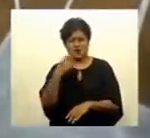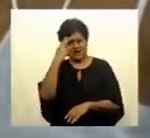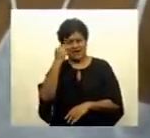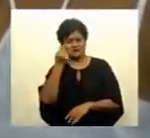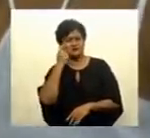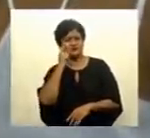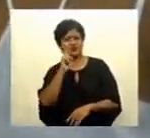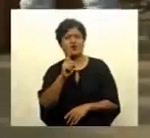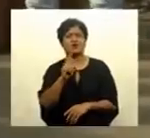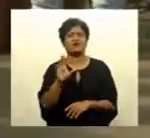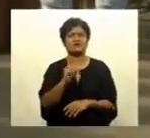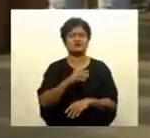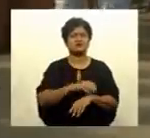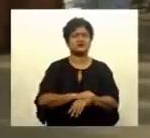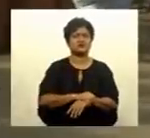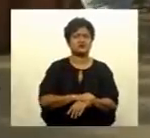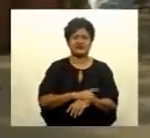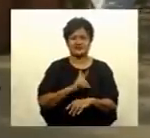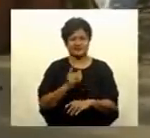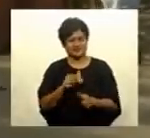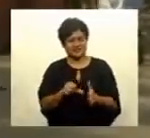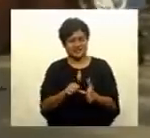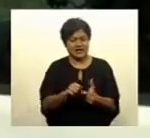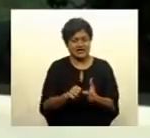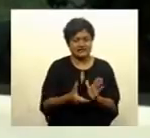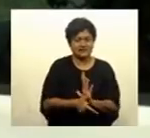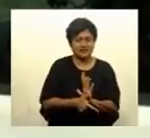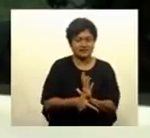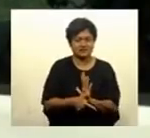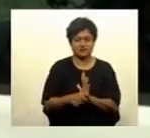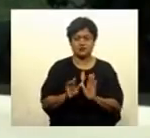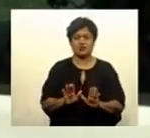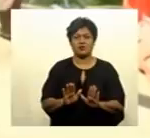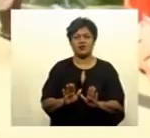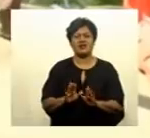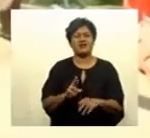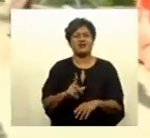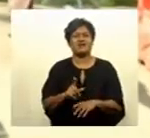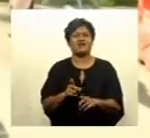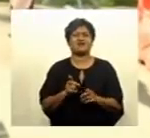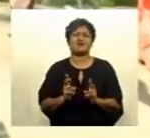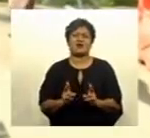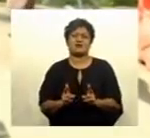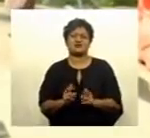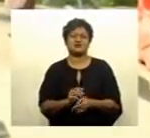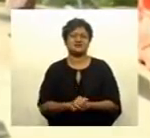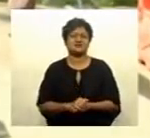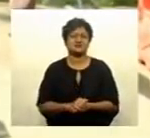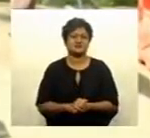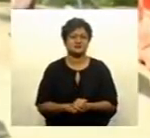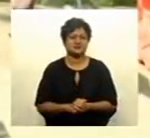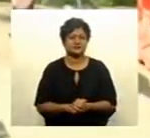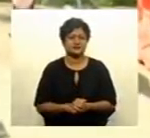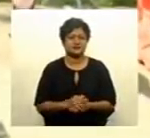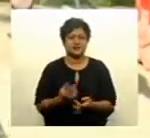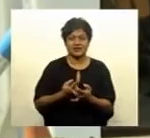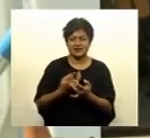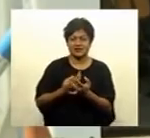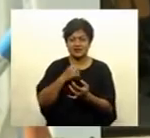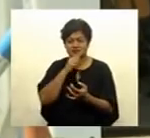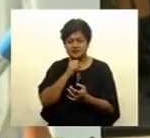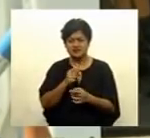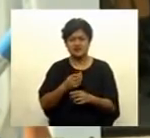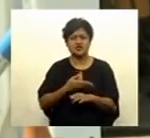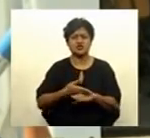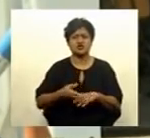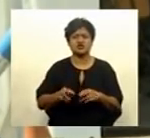the fact that this is how it will be for some time before it's normal again. Teto Bakalalandawui says with the new normal, he had